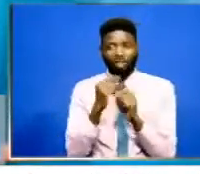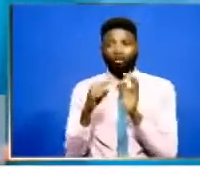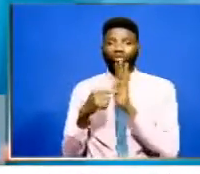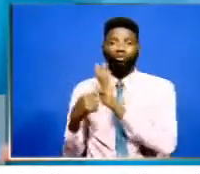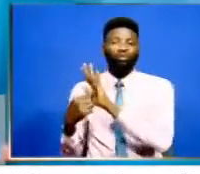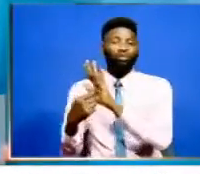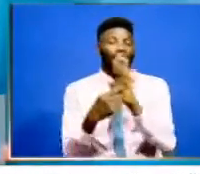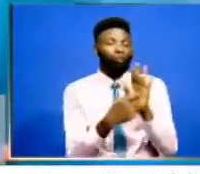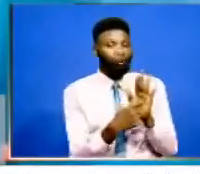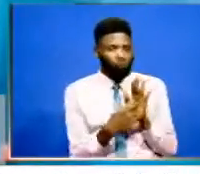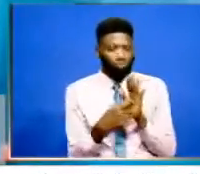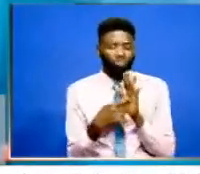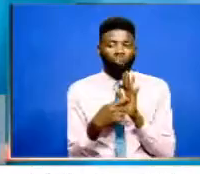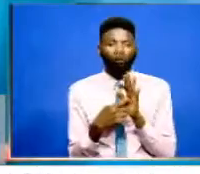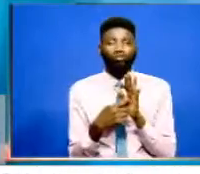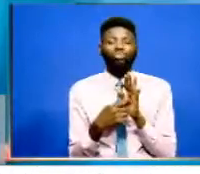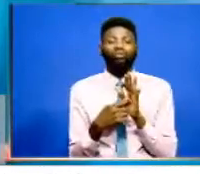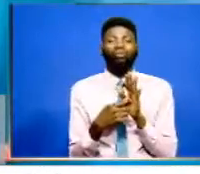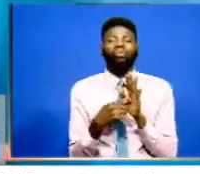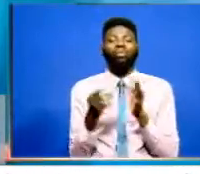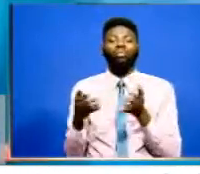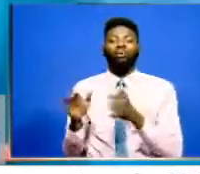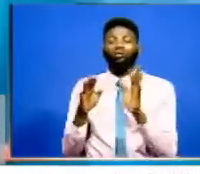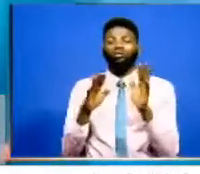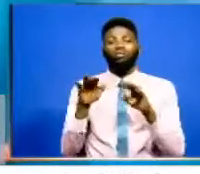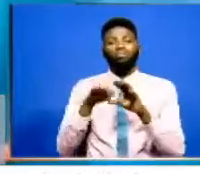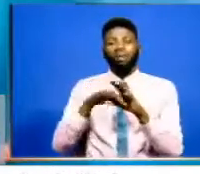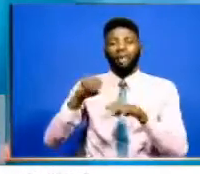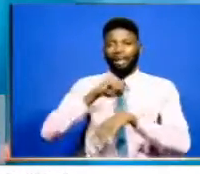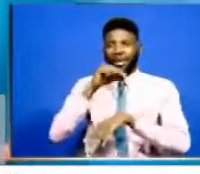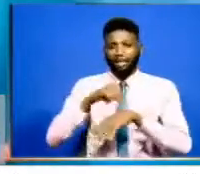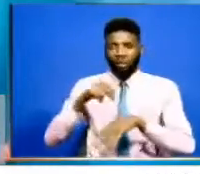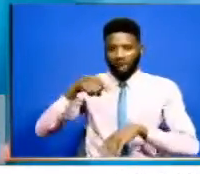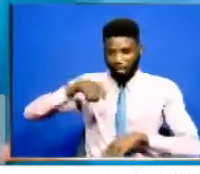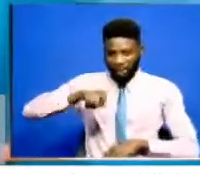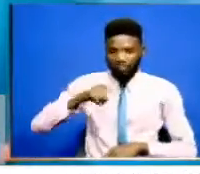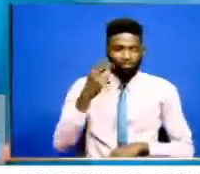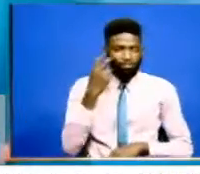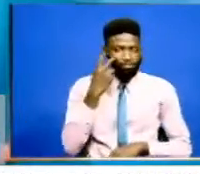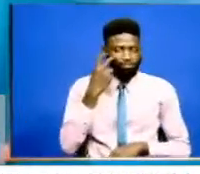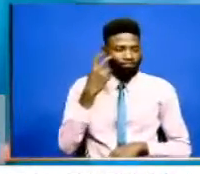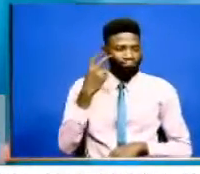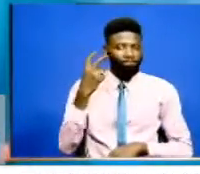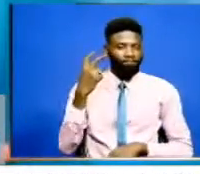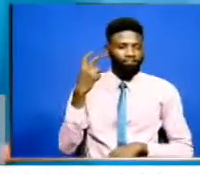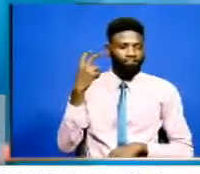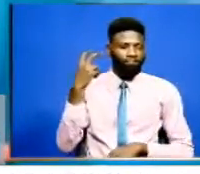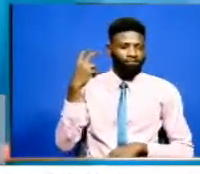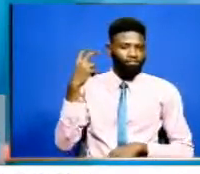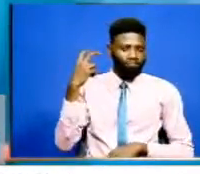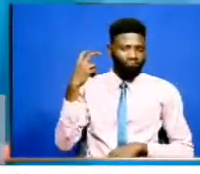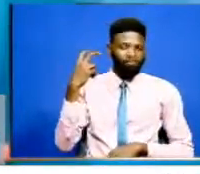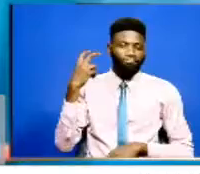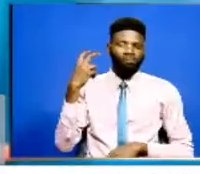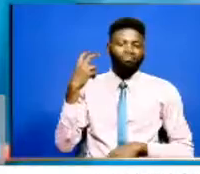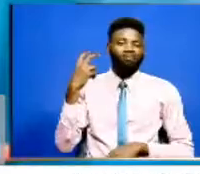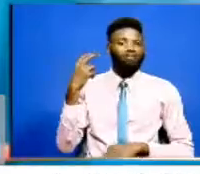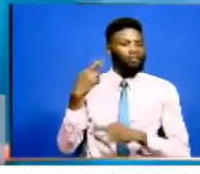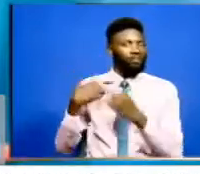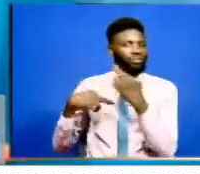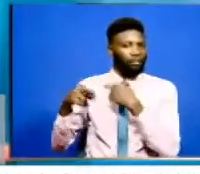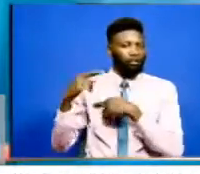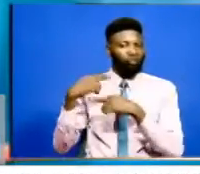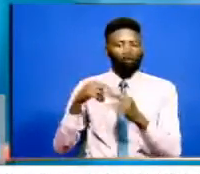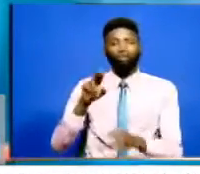world, not only African countries, to look back to UNEP